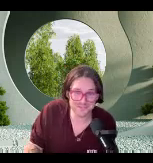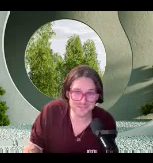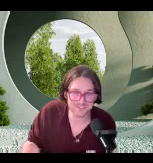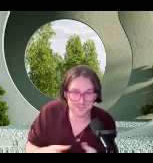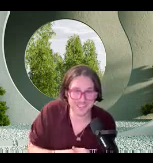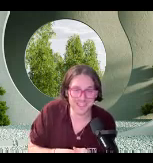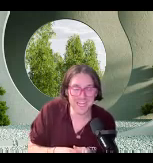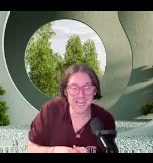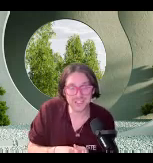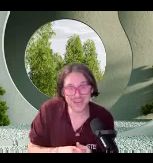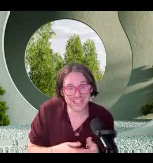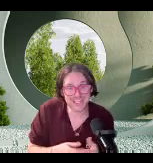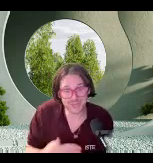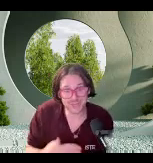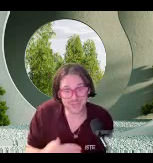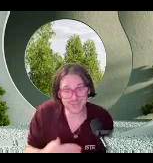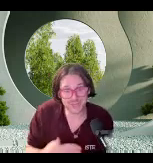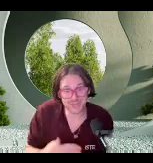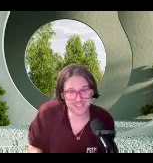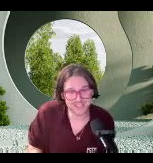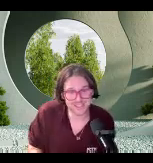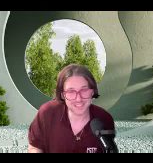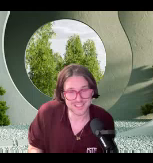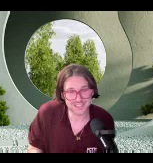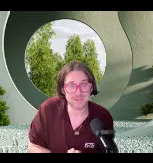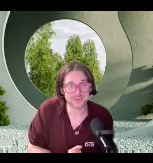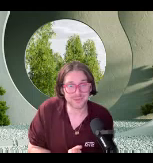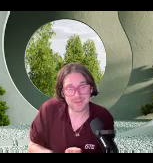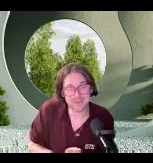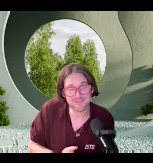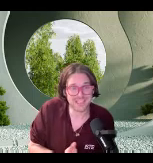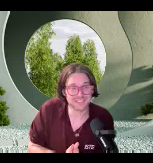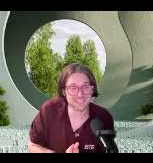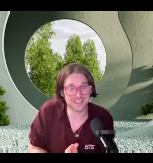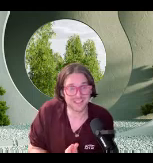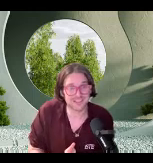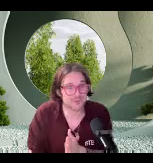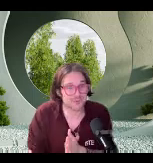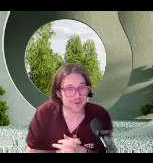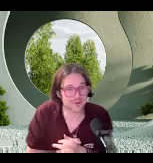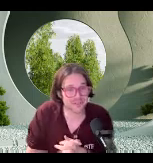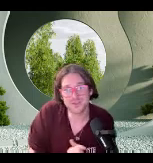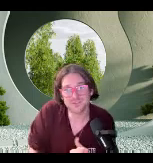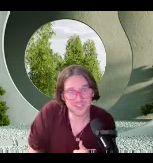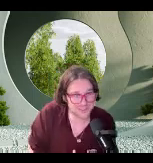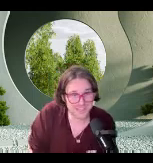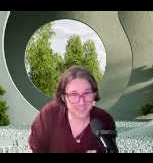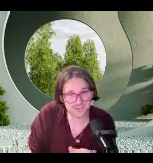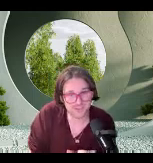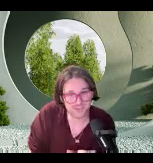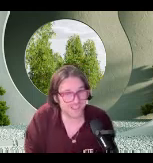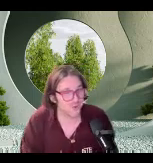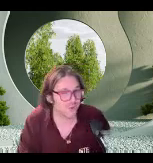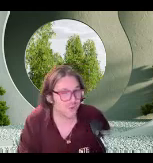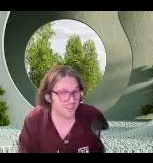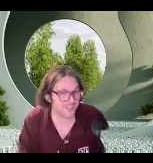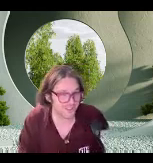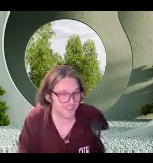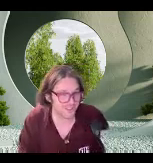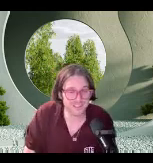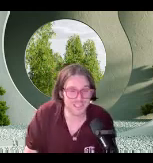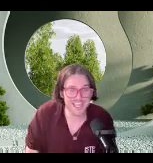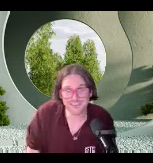and inclusive for everybody. And the way that we do this in this series is by really emphasizing the framework known as Universal Design for Learning,